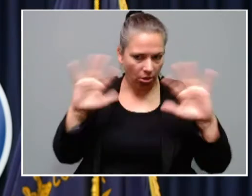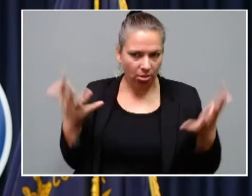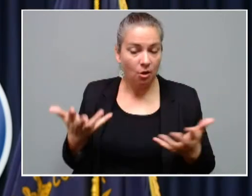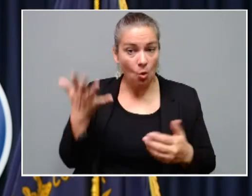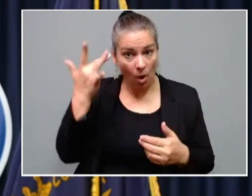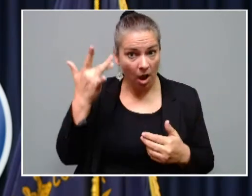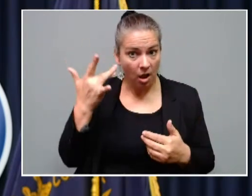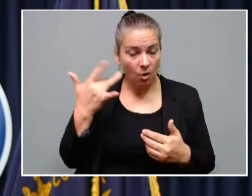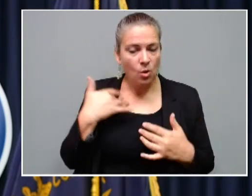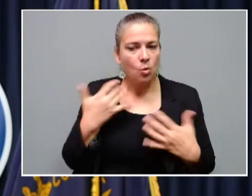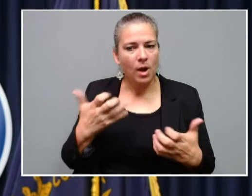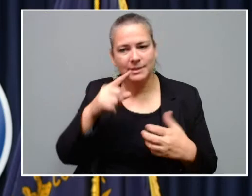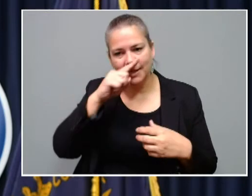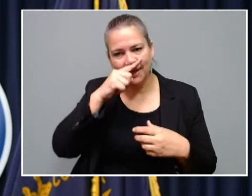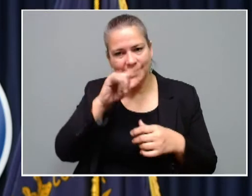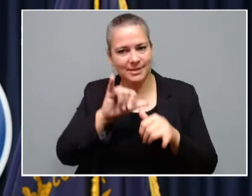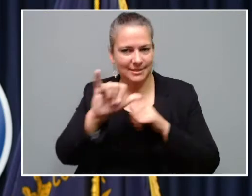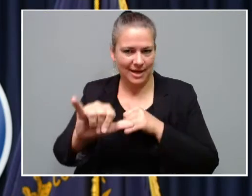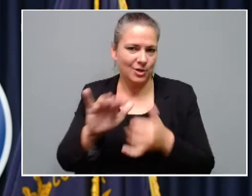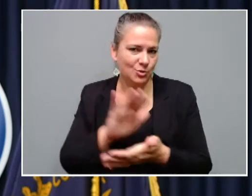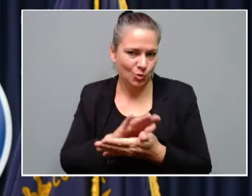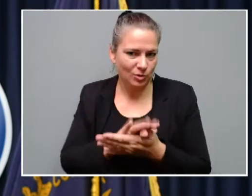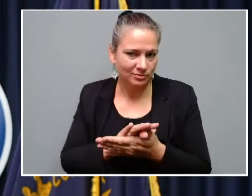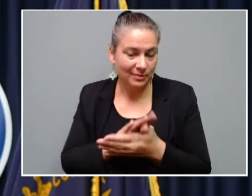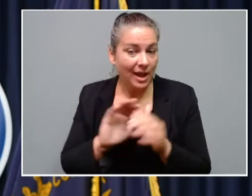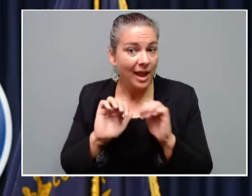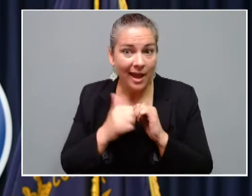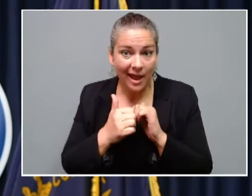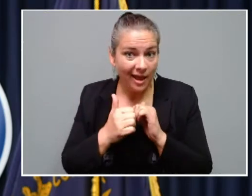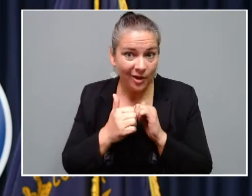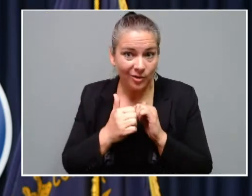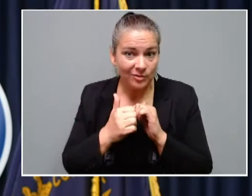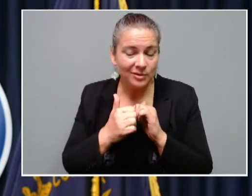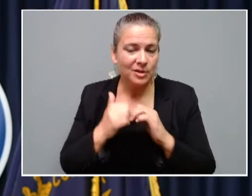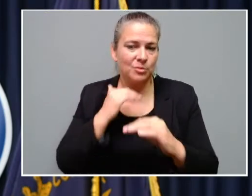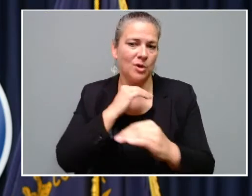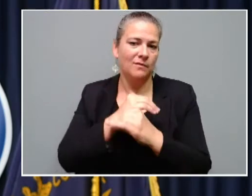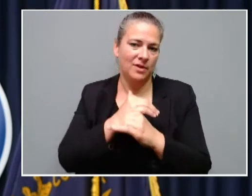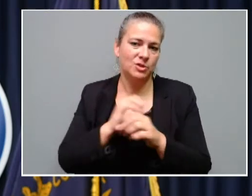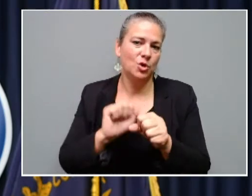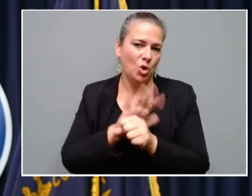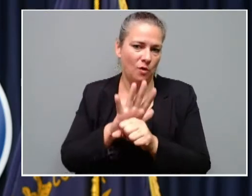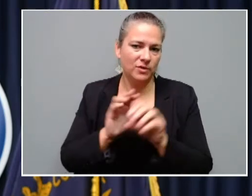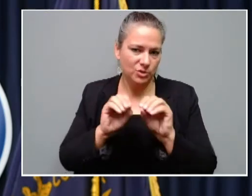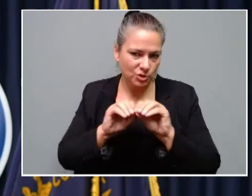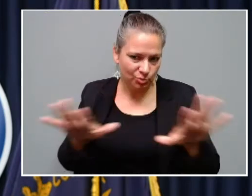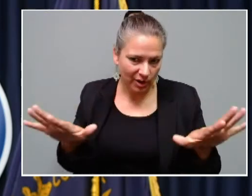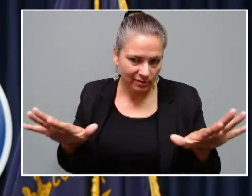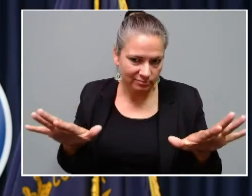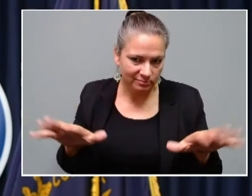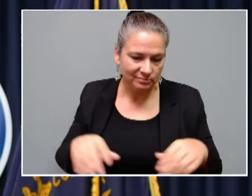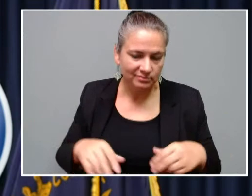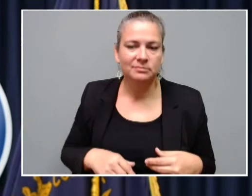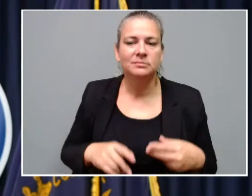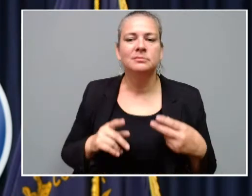school. The only way to do that is to keep COVID from spreading or reduce the spread. Number two, we want to protect